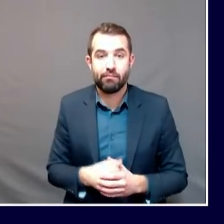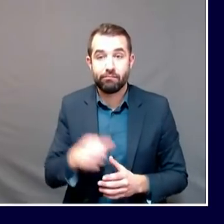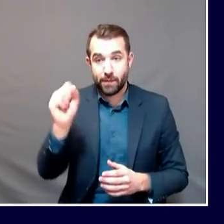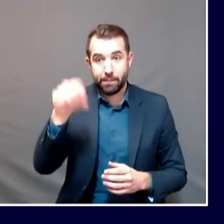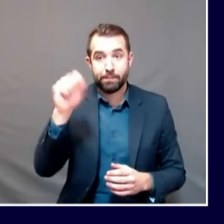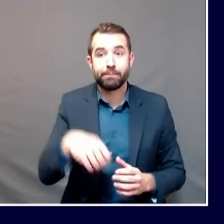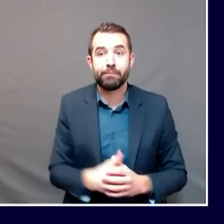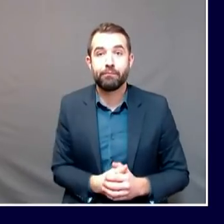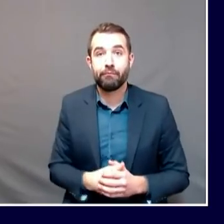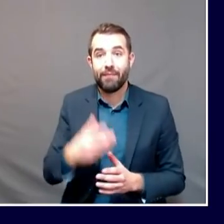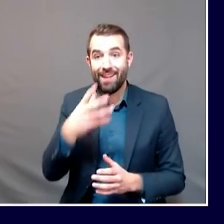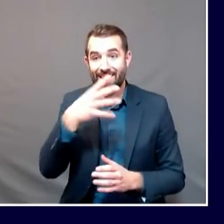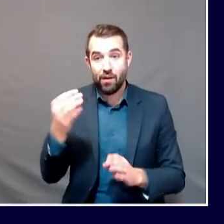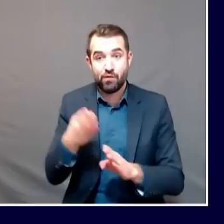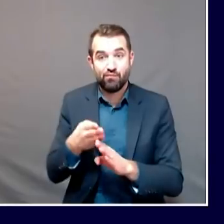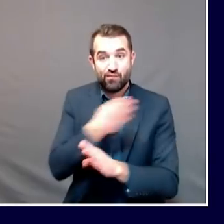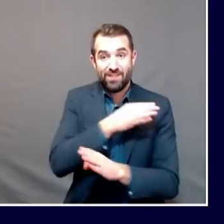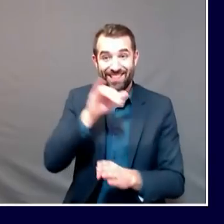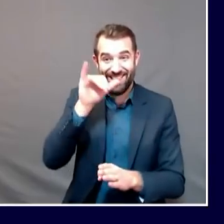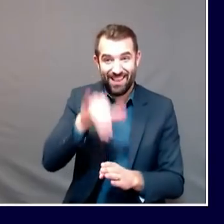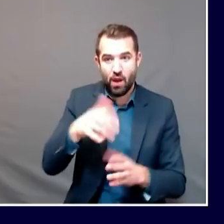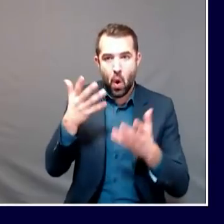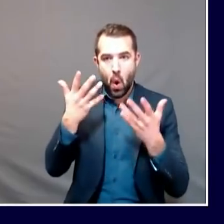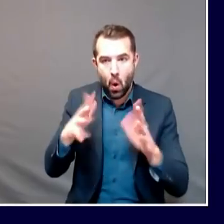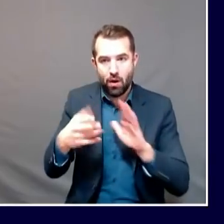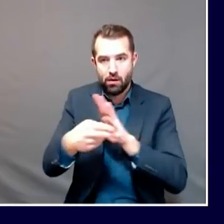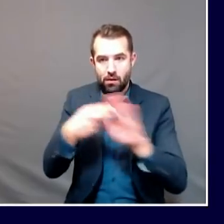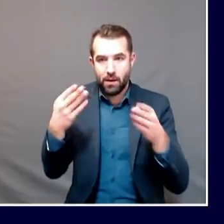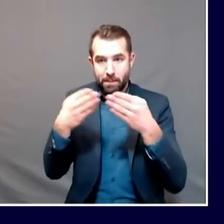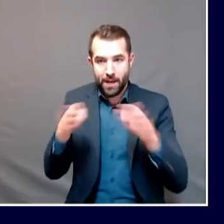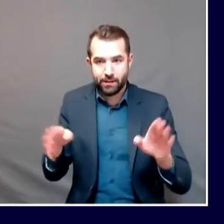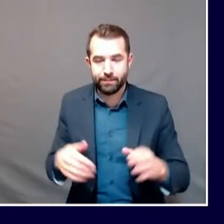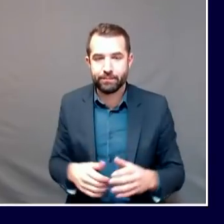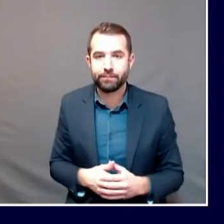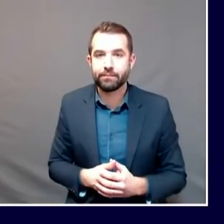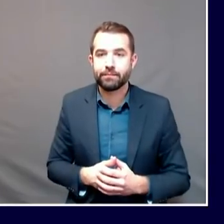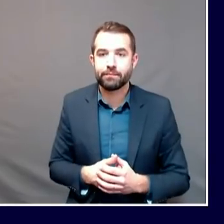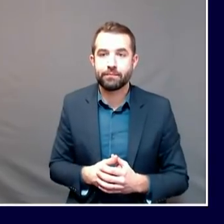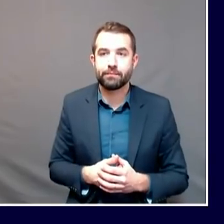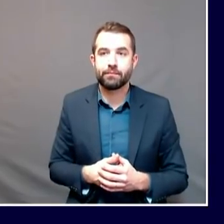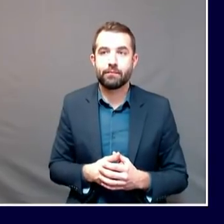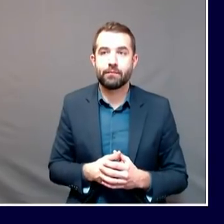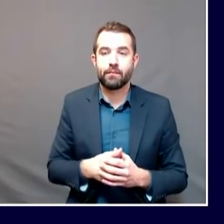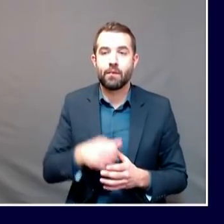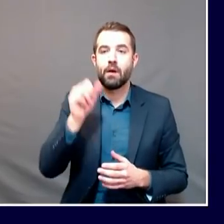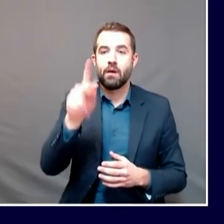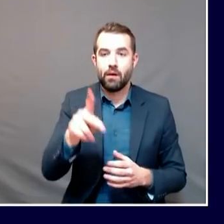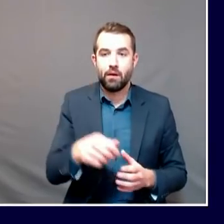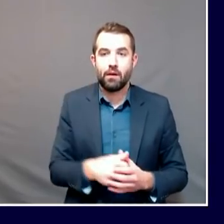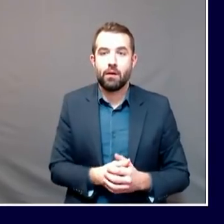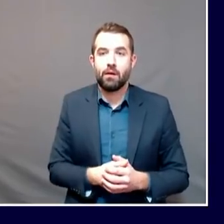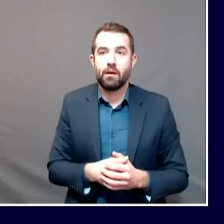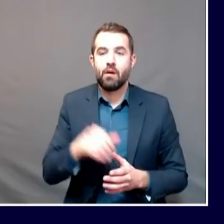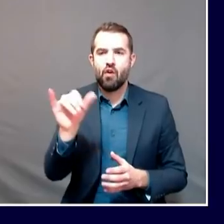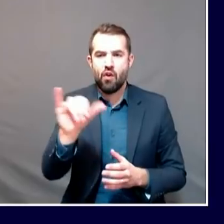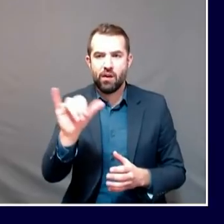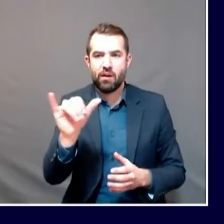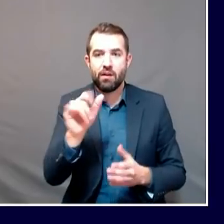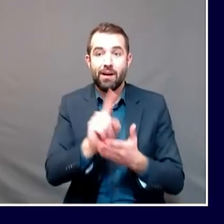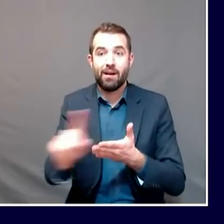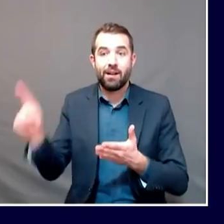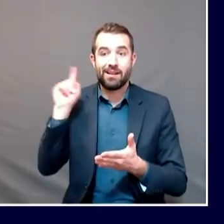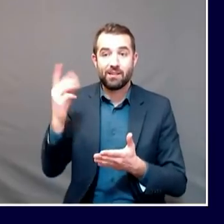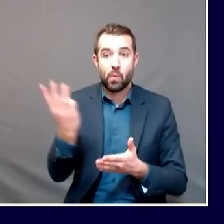to be public settings as well. Okay. And you had said last Wednesday that we may need to